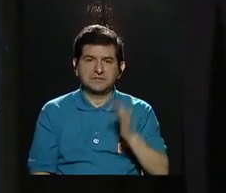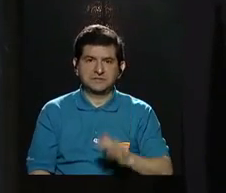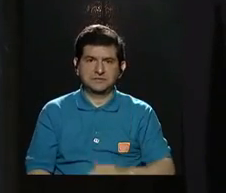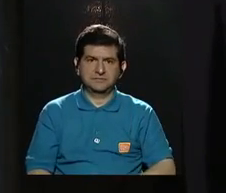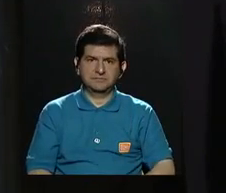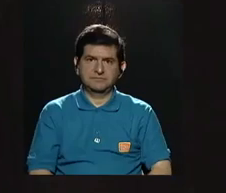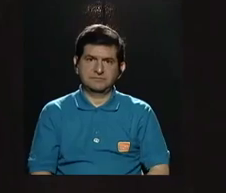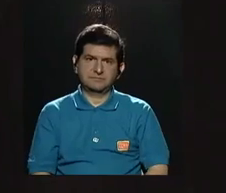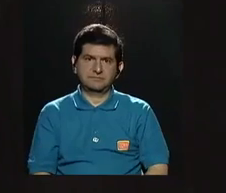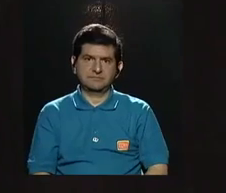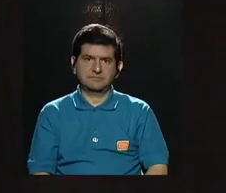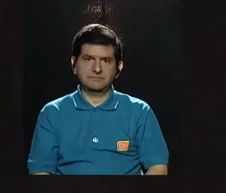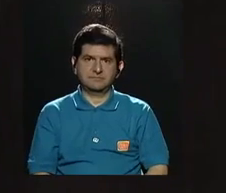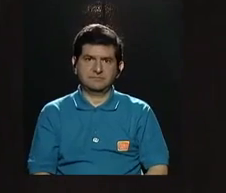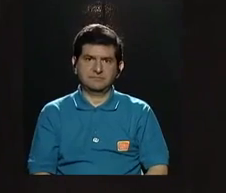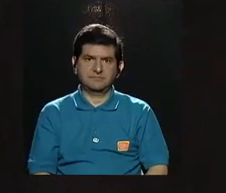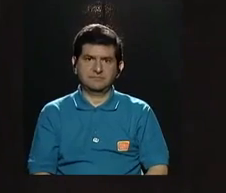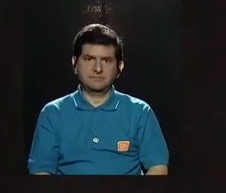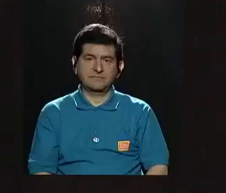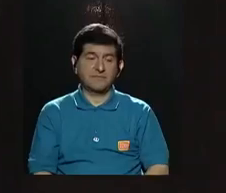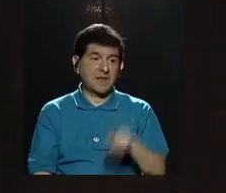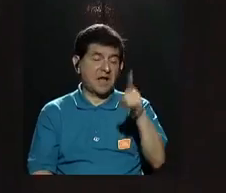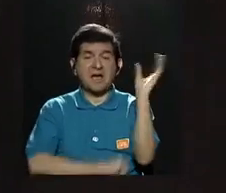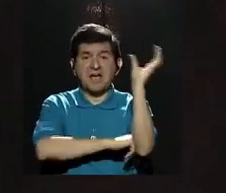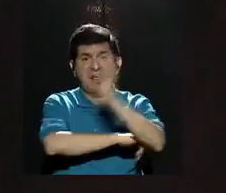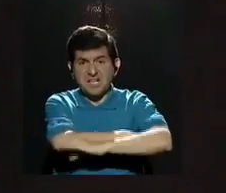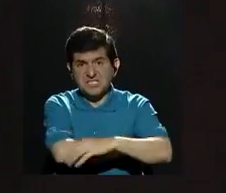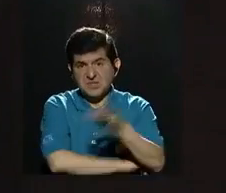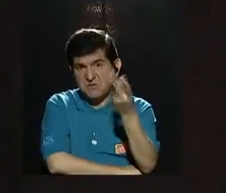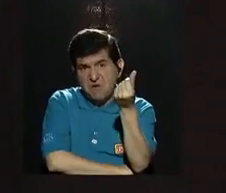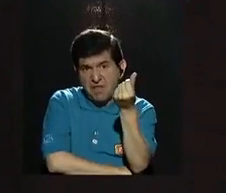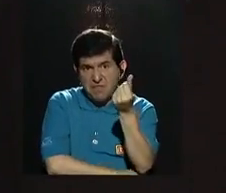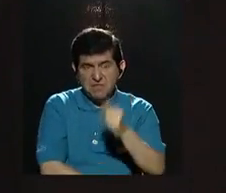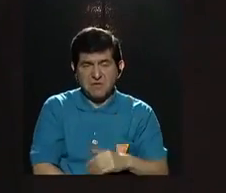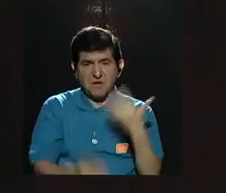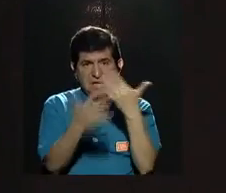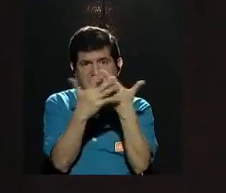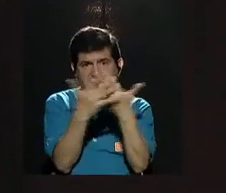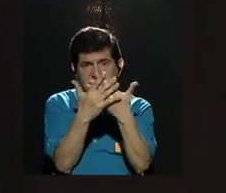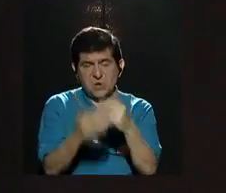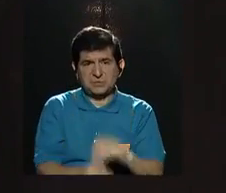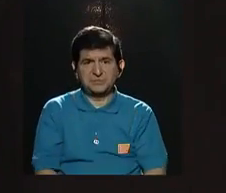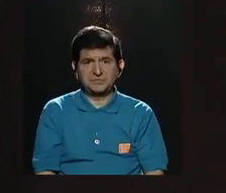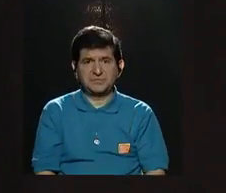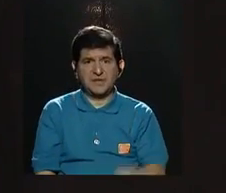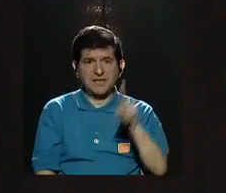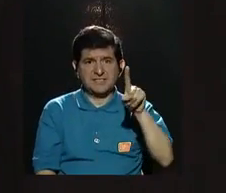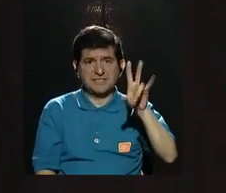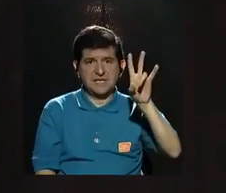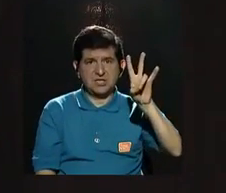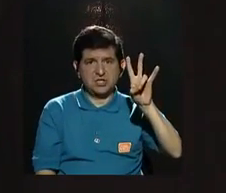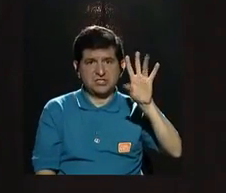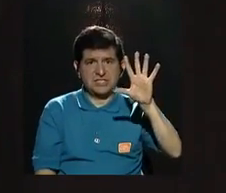He was sentenced to prison for 175 years.